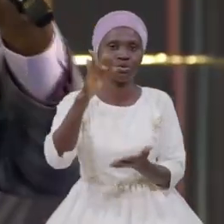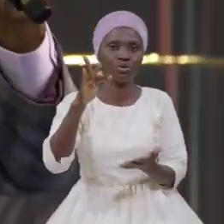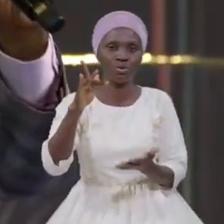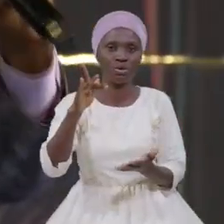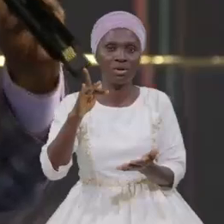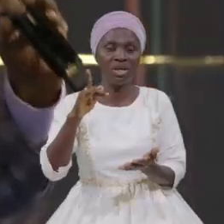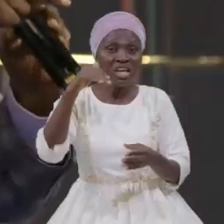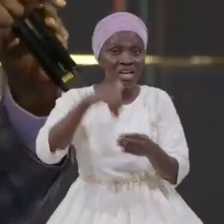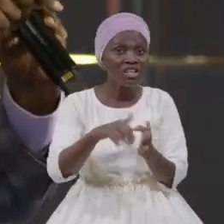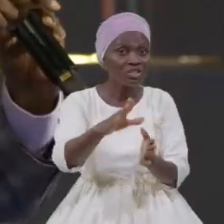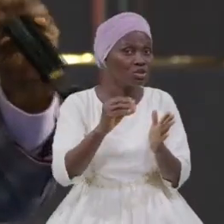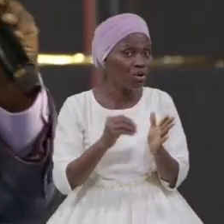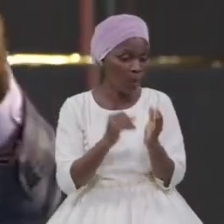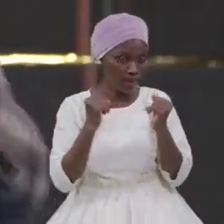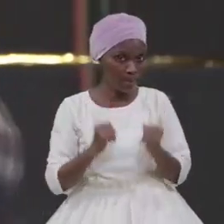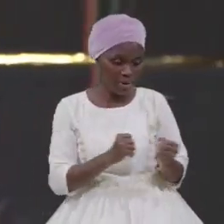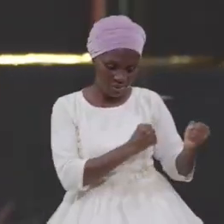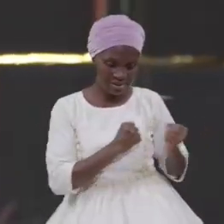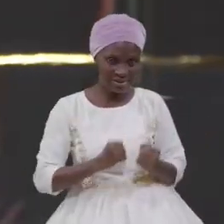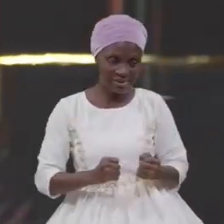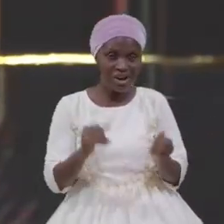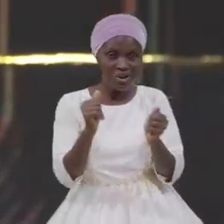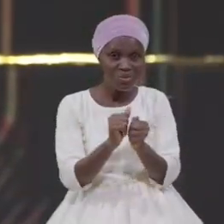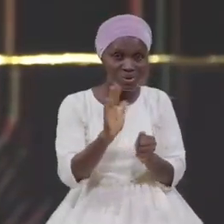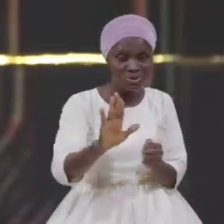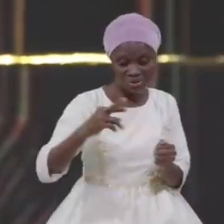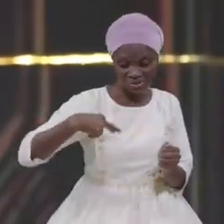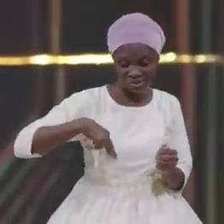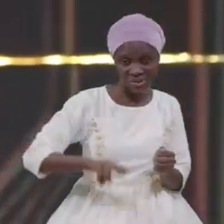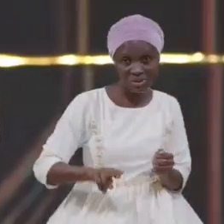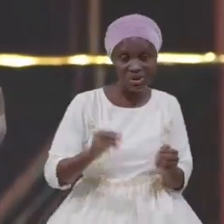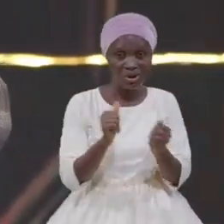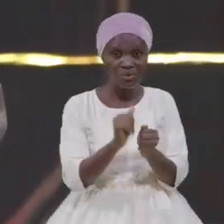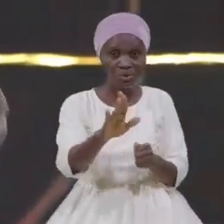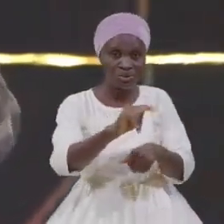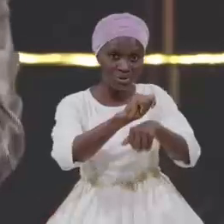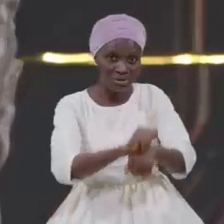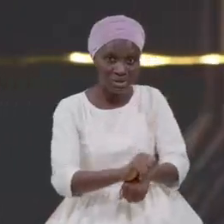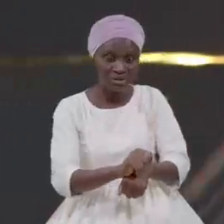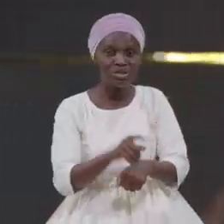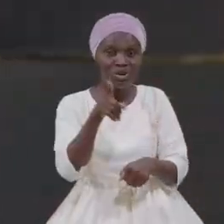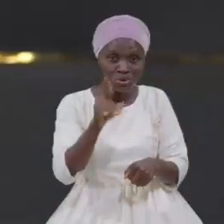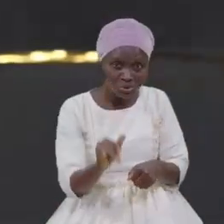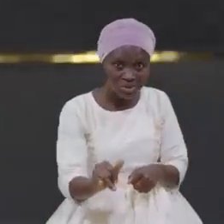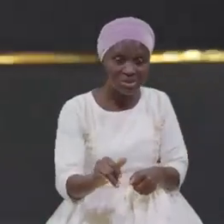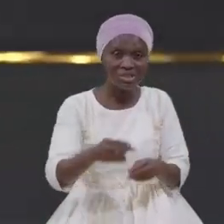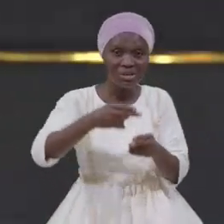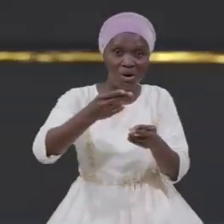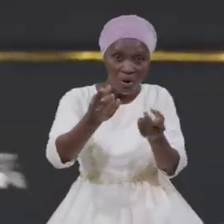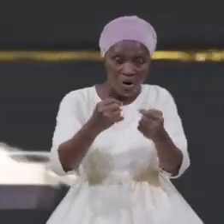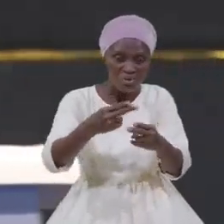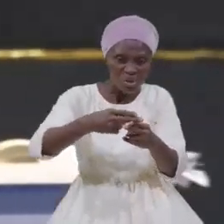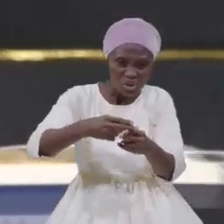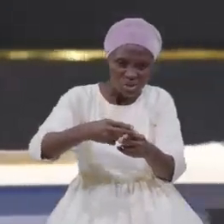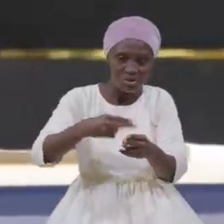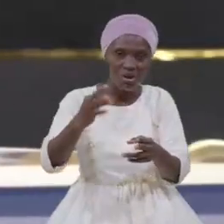religion and with your tradition, you still come short of the glory of God. But now you say,